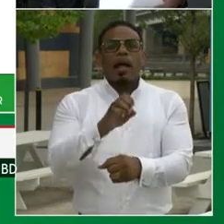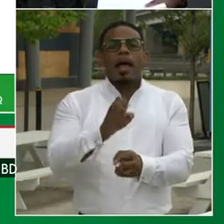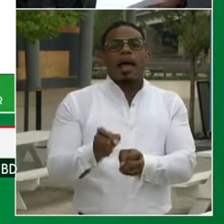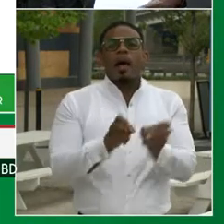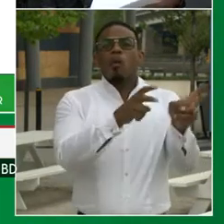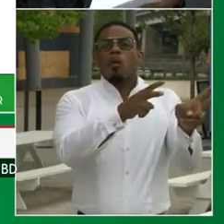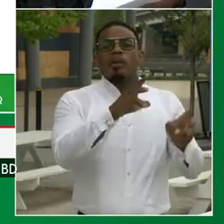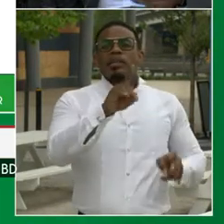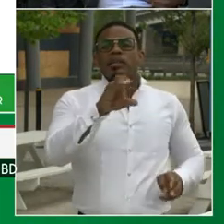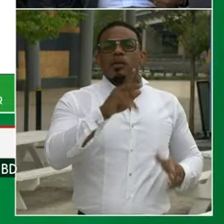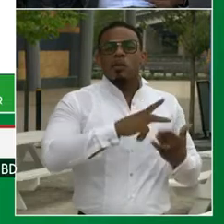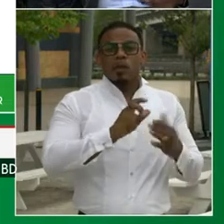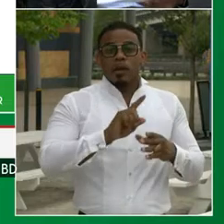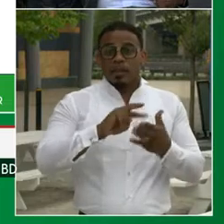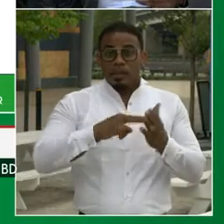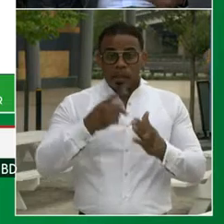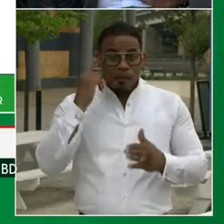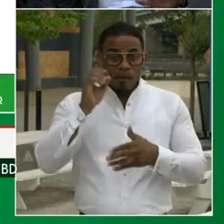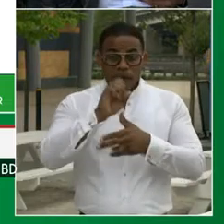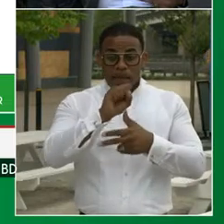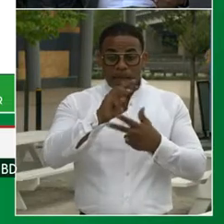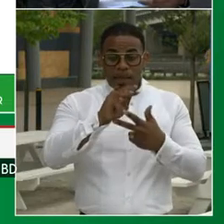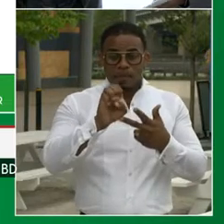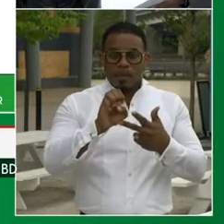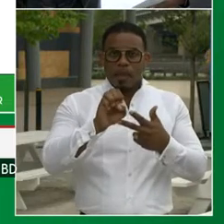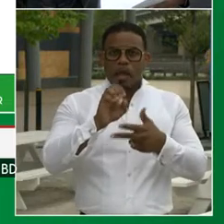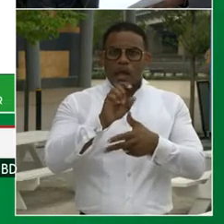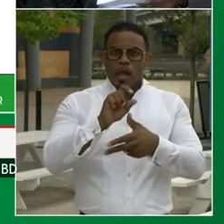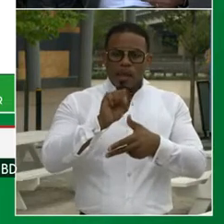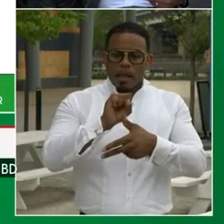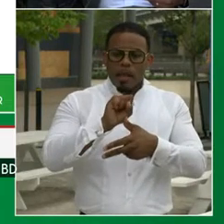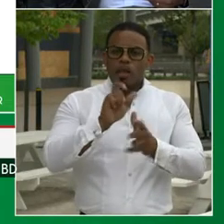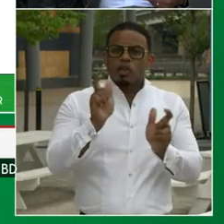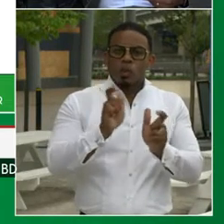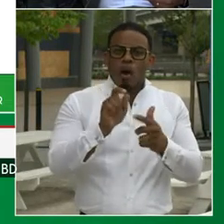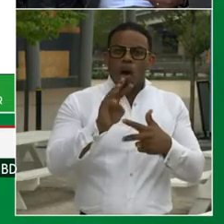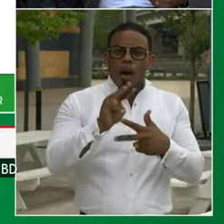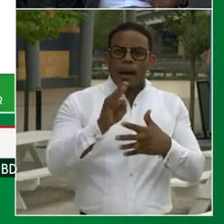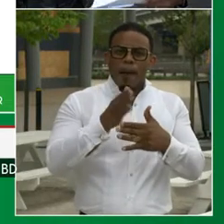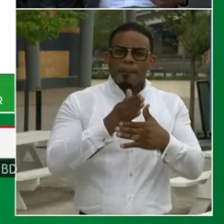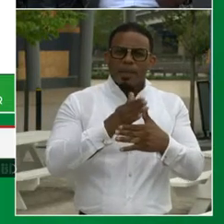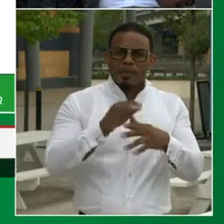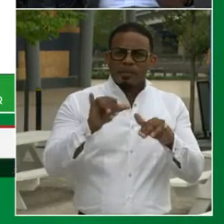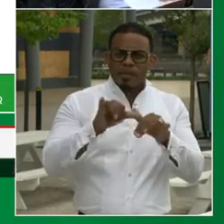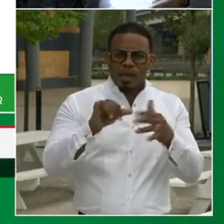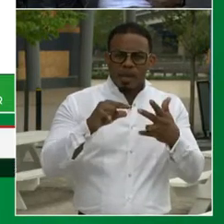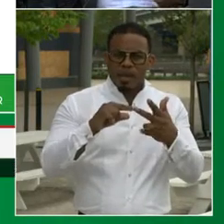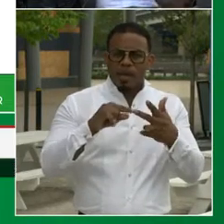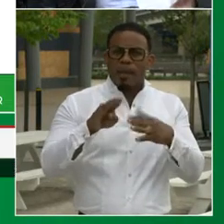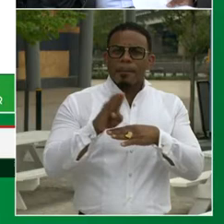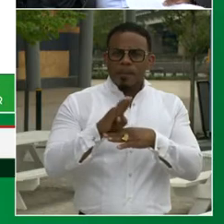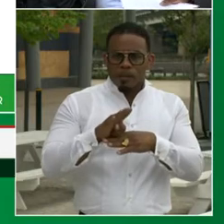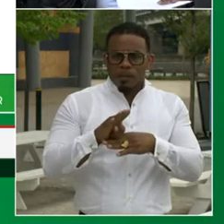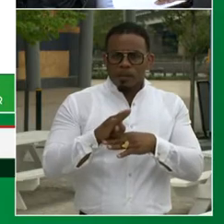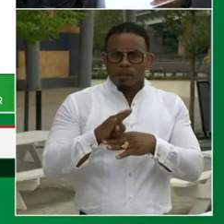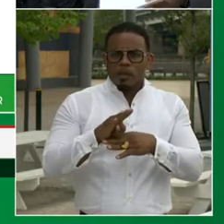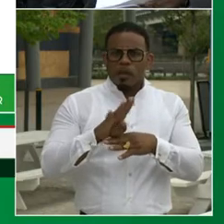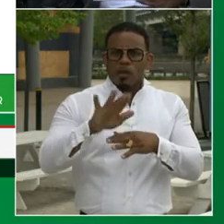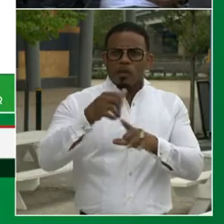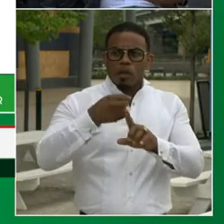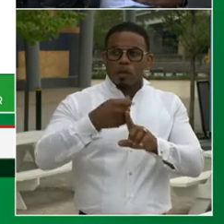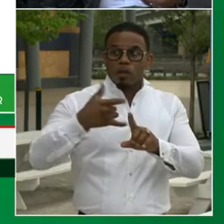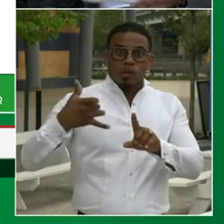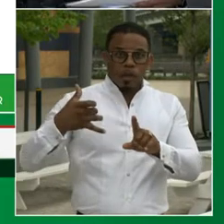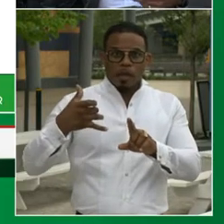was designed for SMEs, small and medium-sized enterprises, to be able to actually expand their operations internationally.